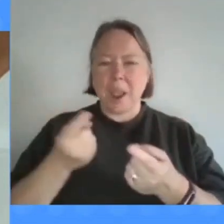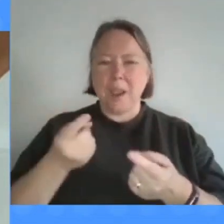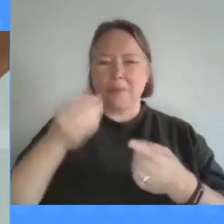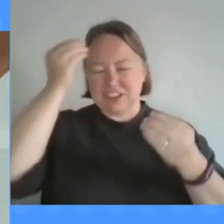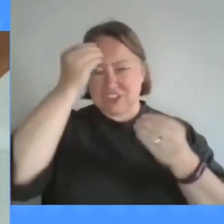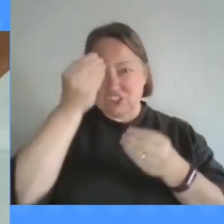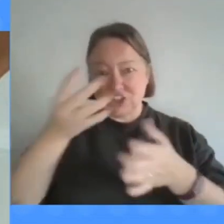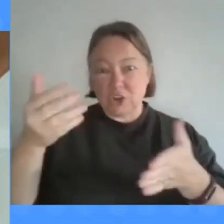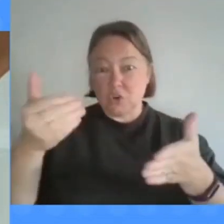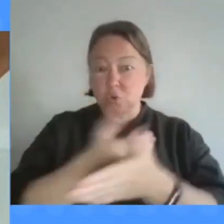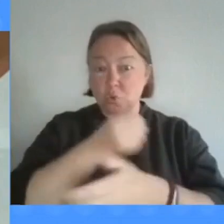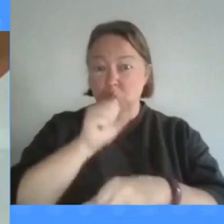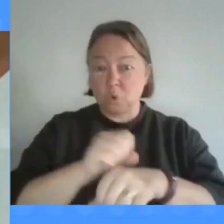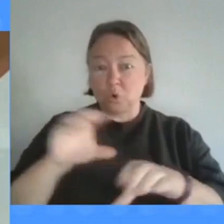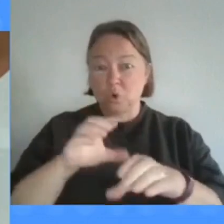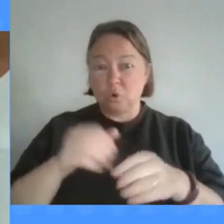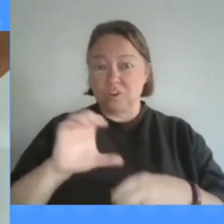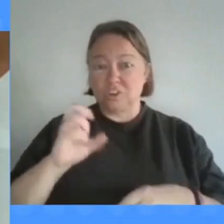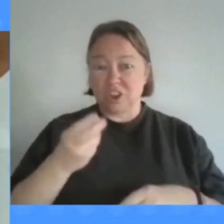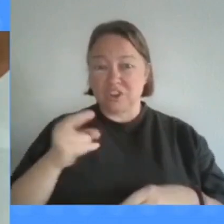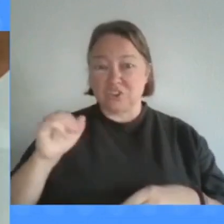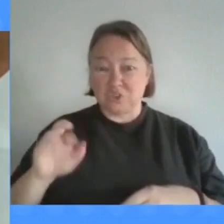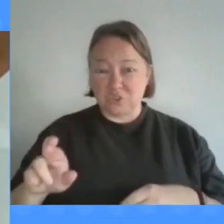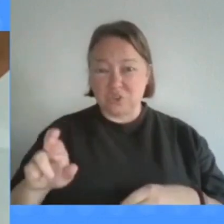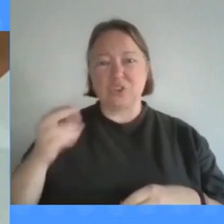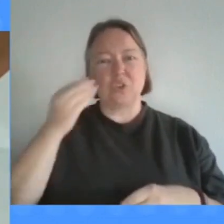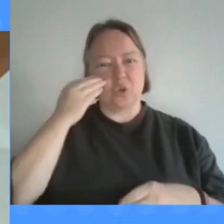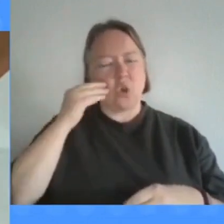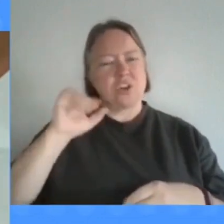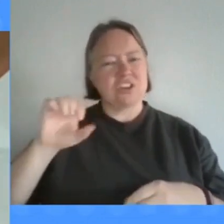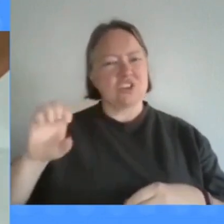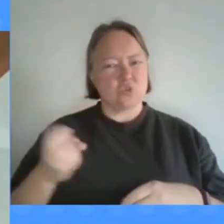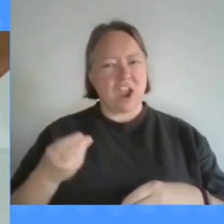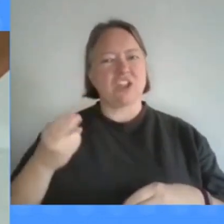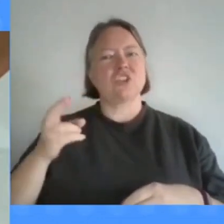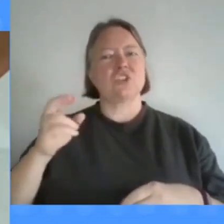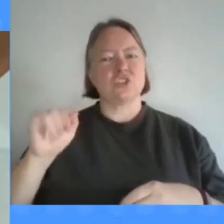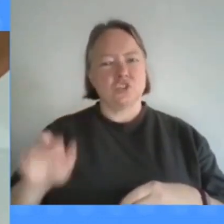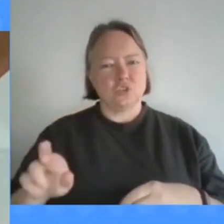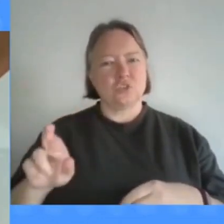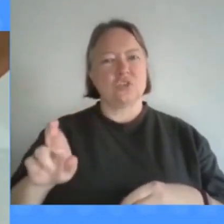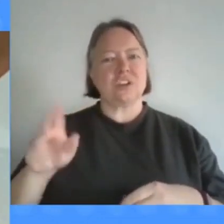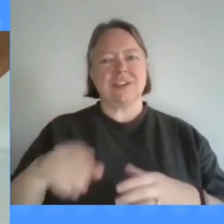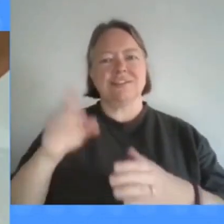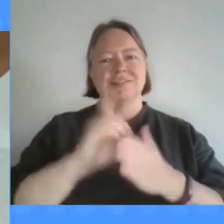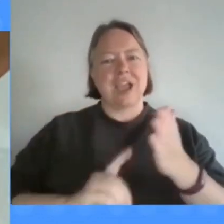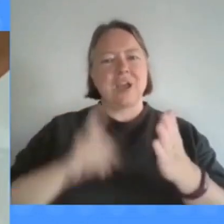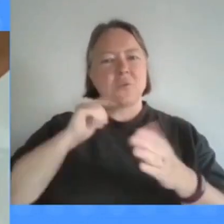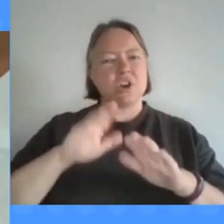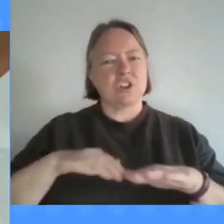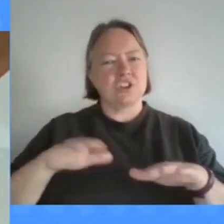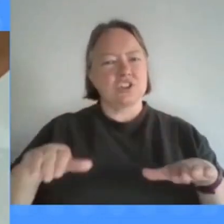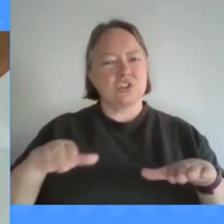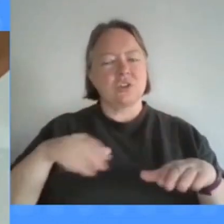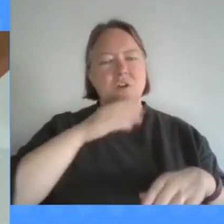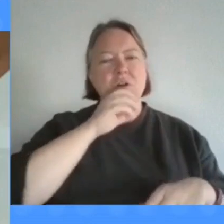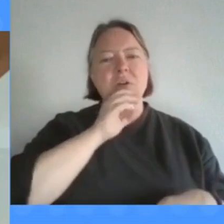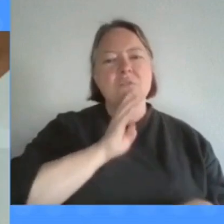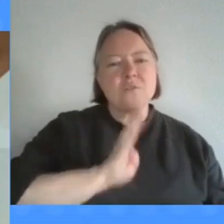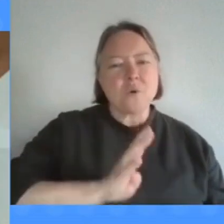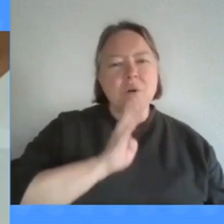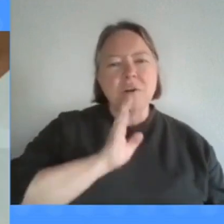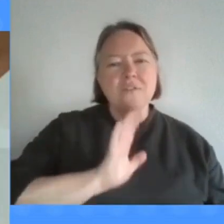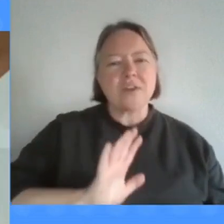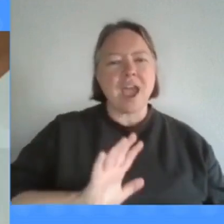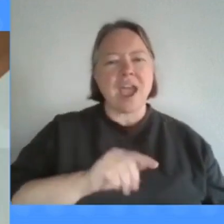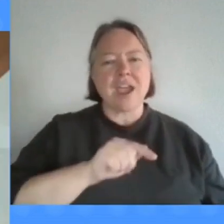of the new work we've been doing with Scratch Jr. As you know, Scratch Jr. is designed for children 4 2 or 5